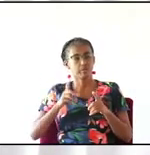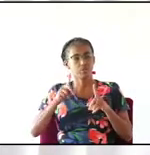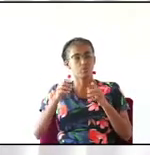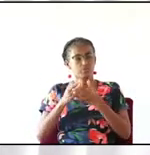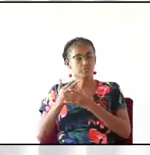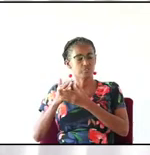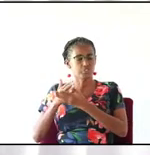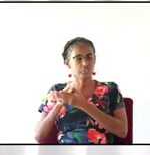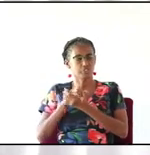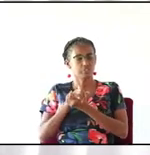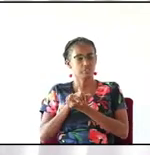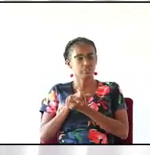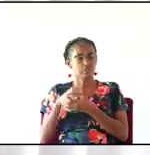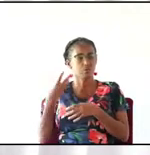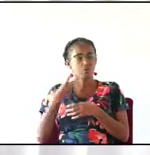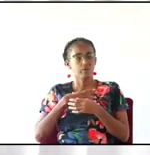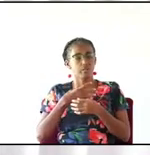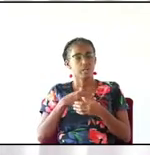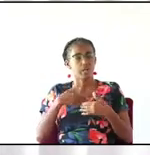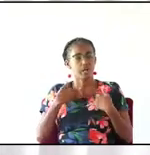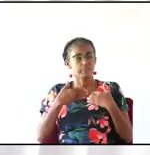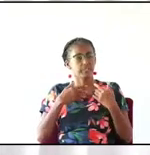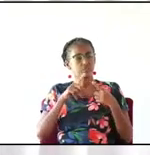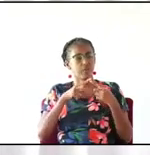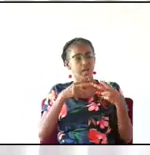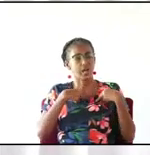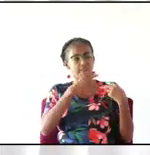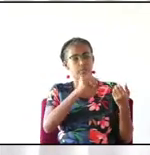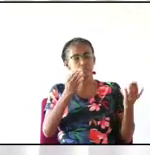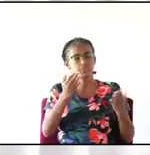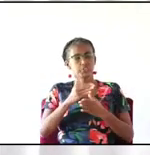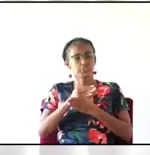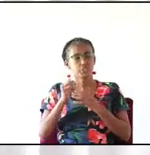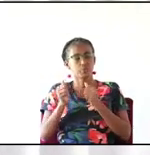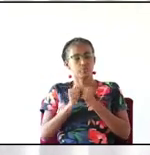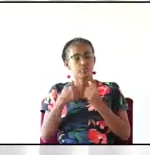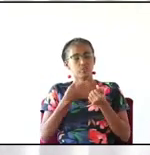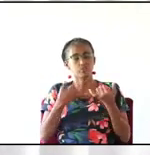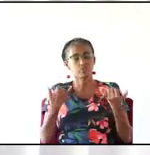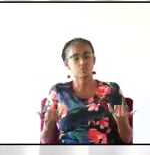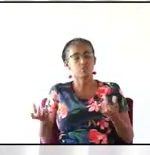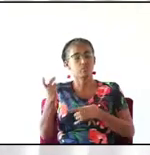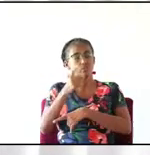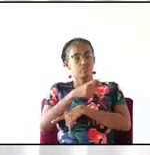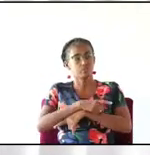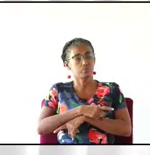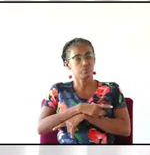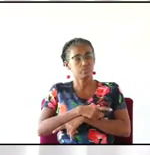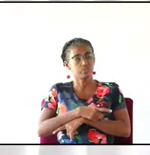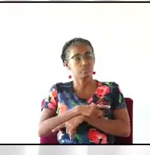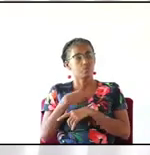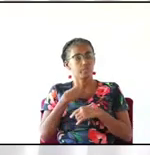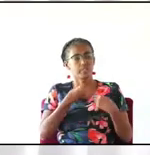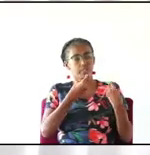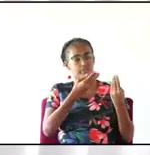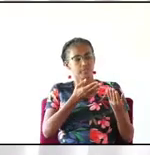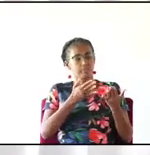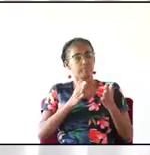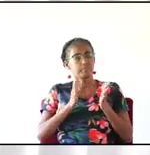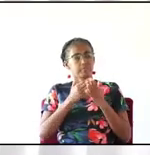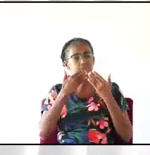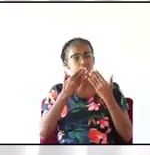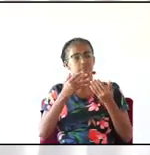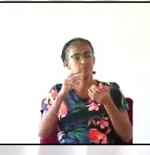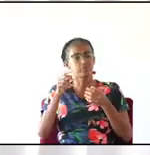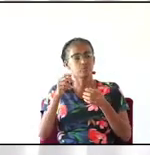And we are just delighted to have him share with us today. And I know we'll give him our hearty welcome when he comes up. But we just want to say thank